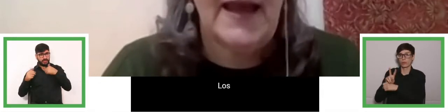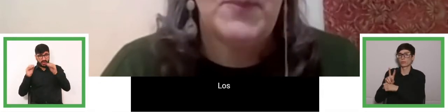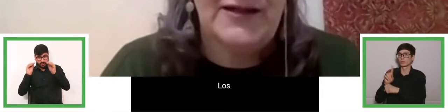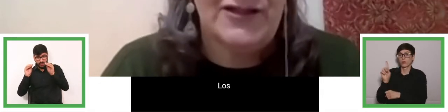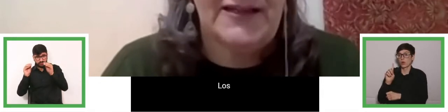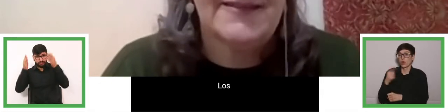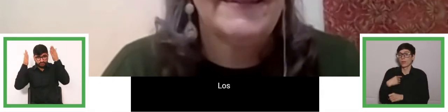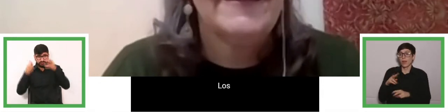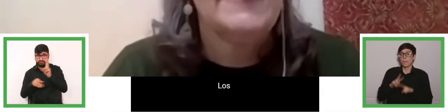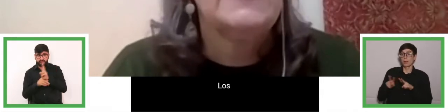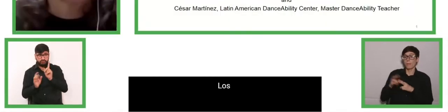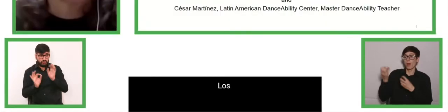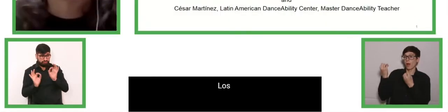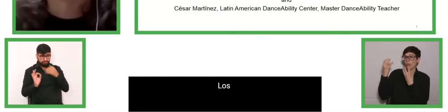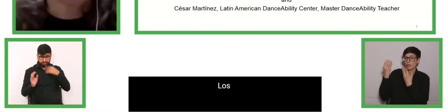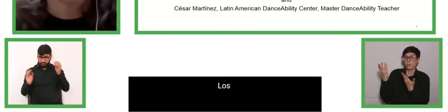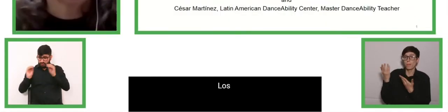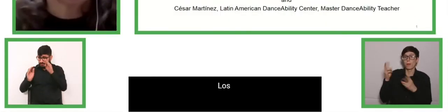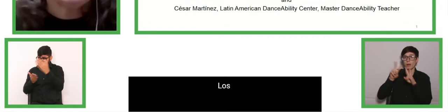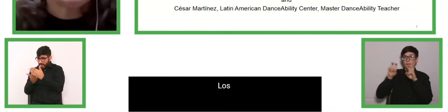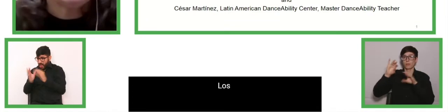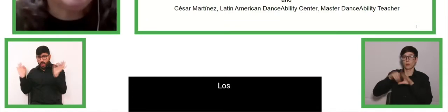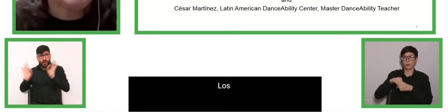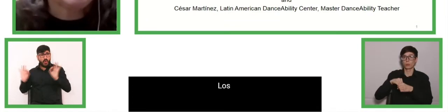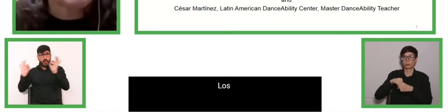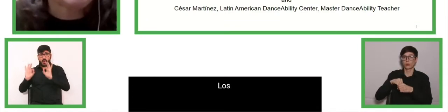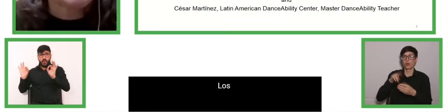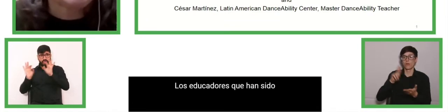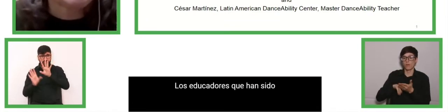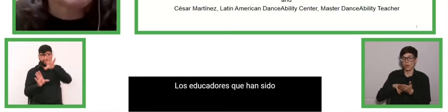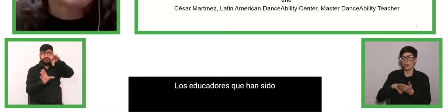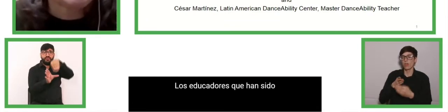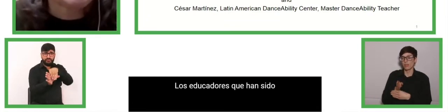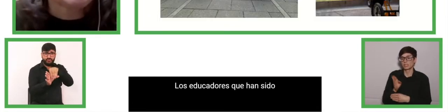and prejudice. Next slide, please.